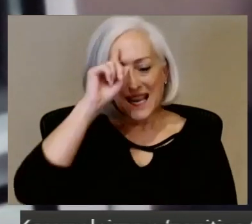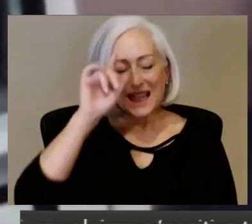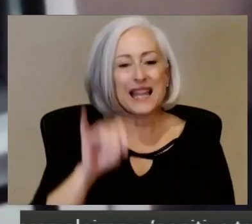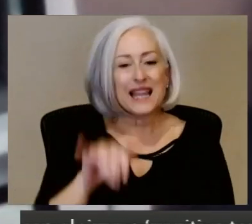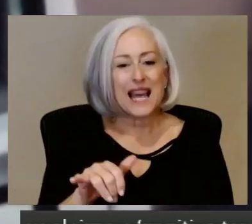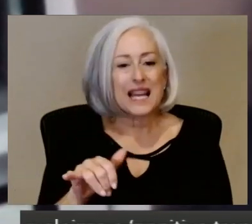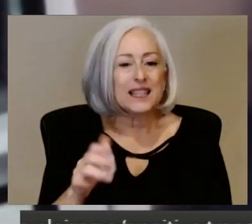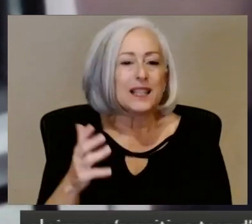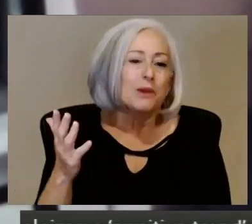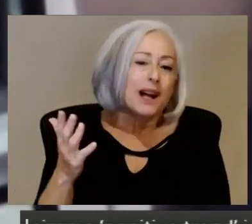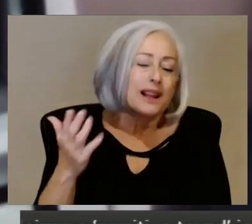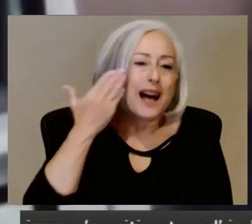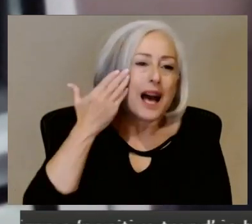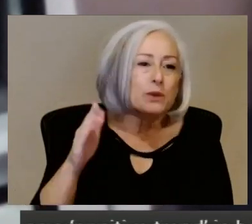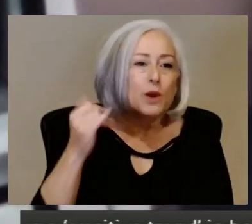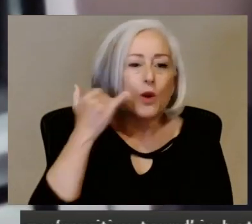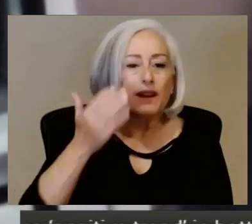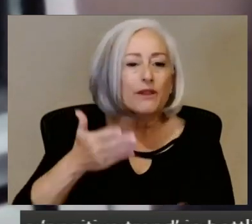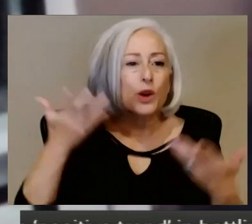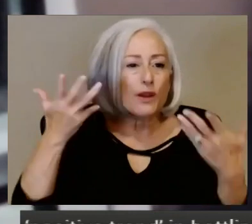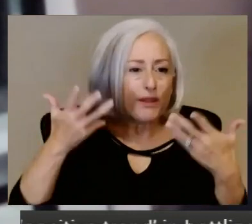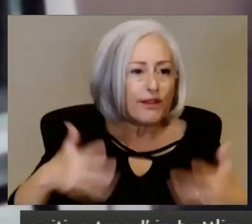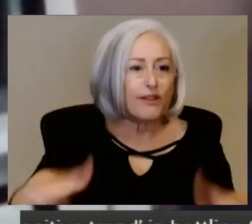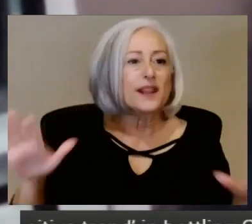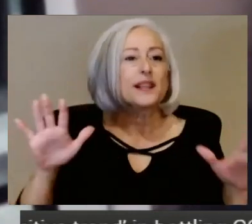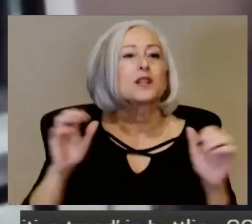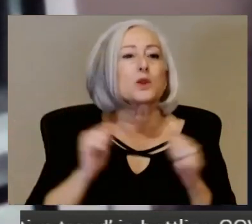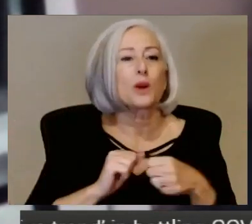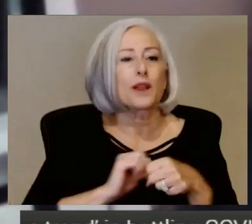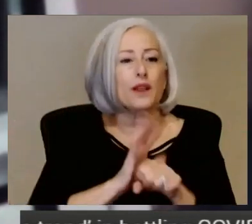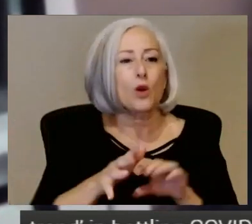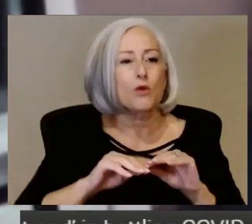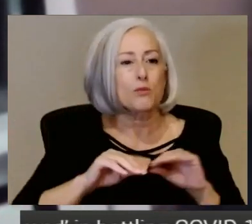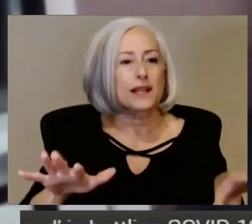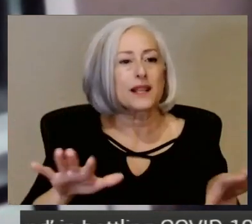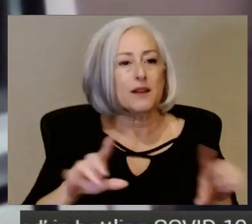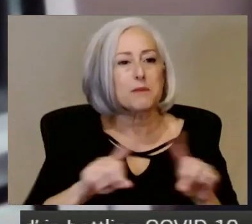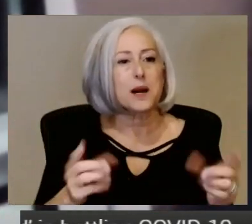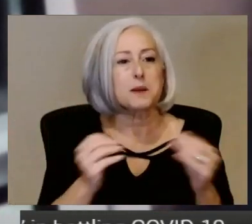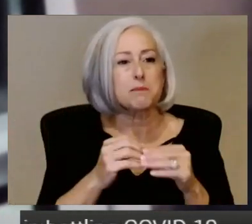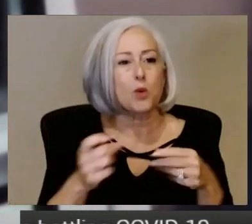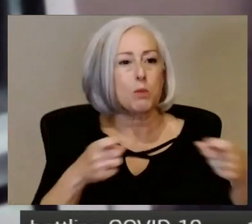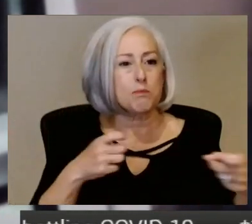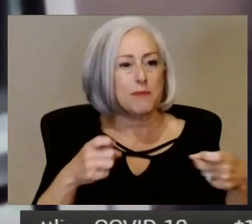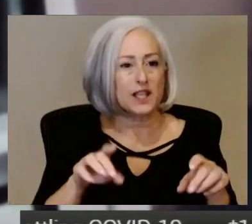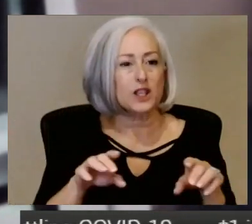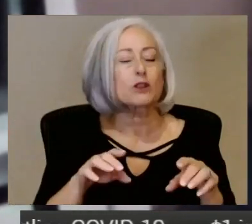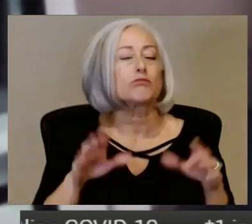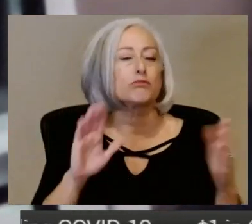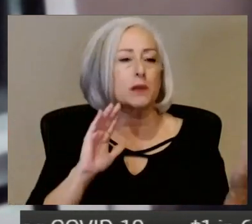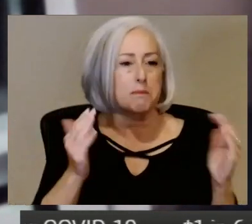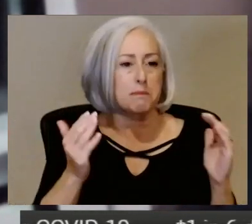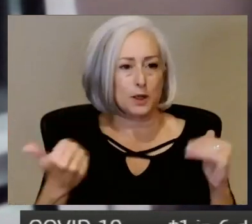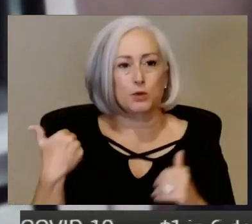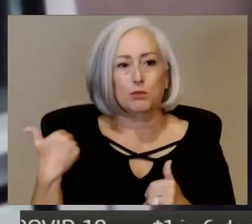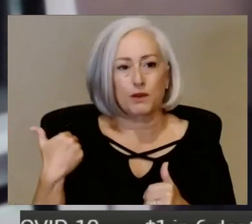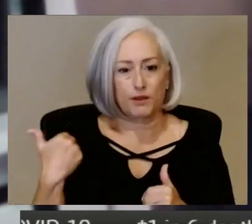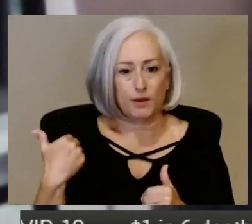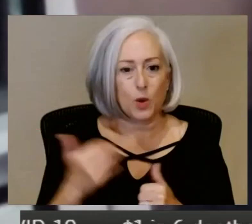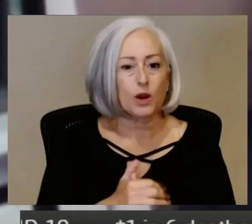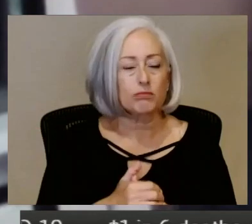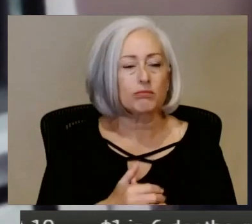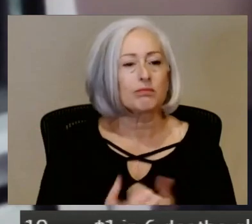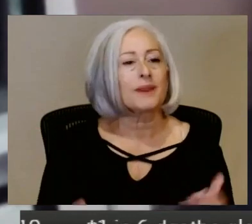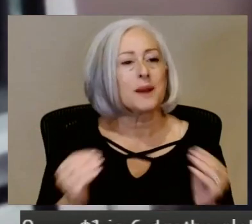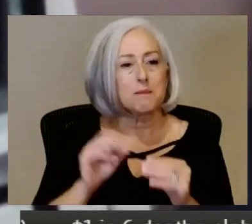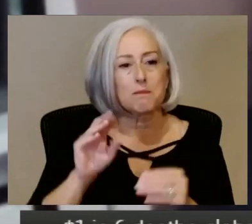that we're necessarily done with this thing, but I hope that we are at a more manageable level than we have been in the past. We do have a lot more tools at our disposal